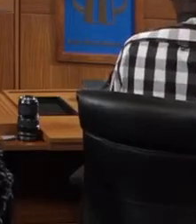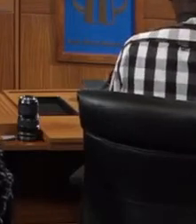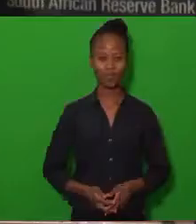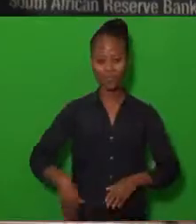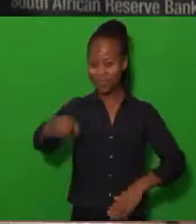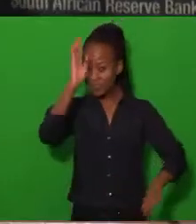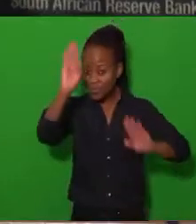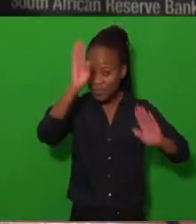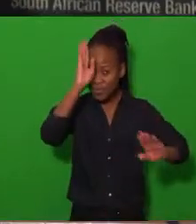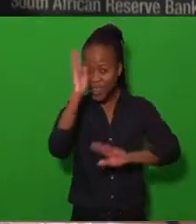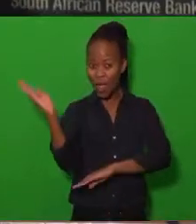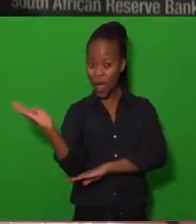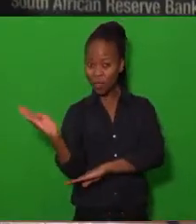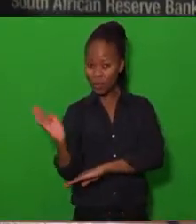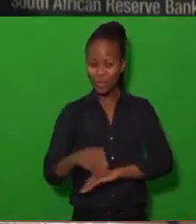Good afternoon.